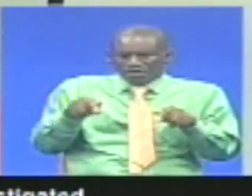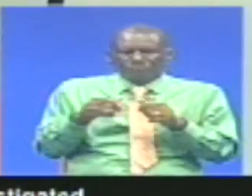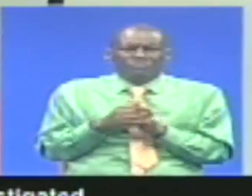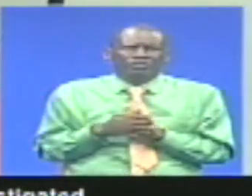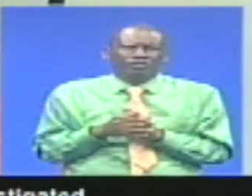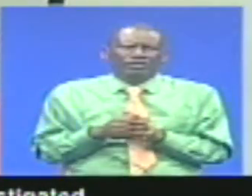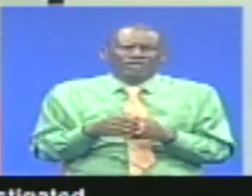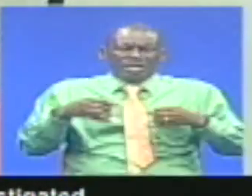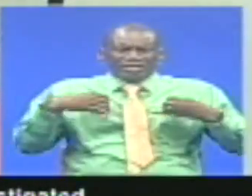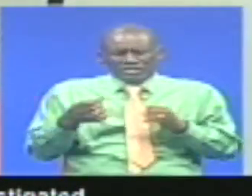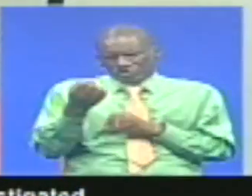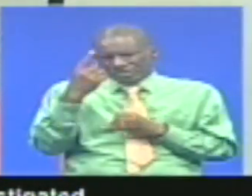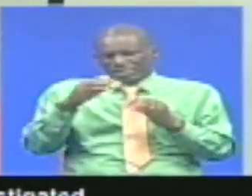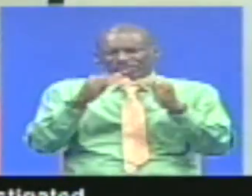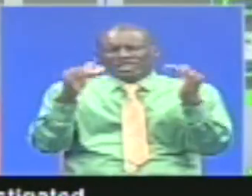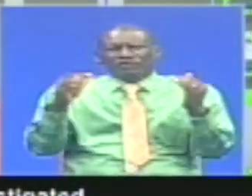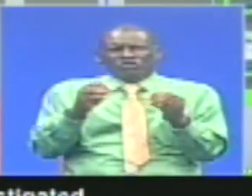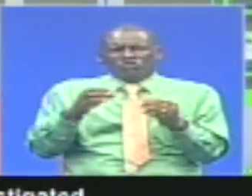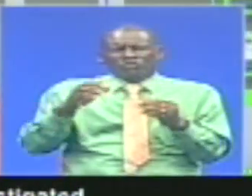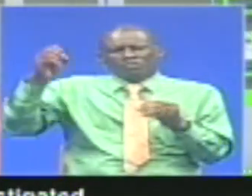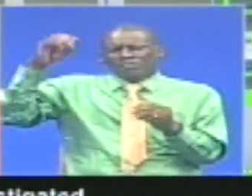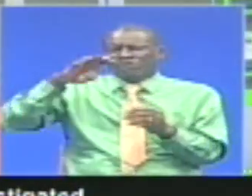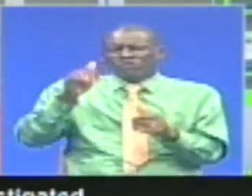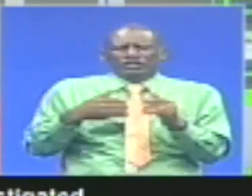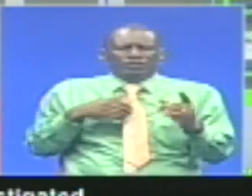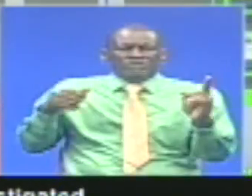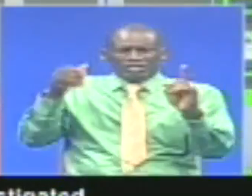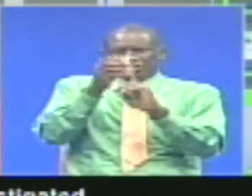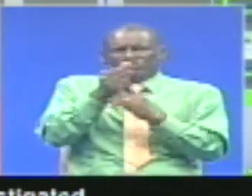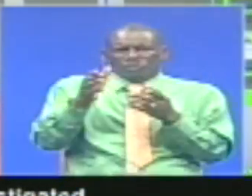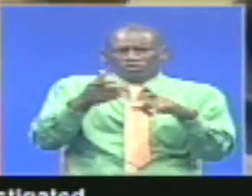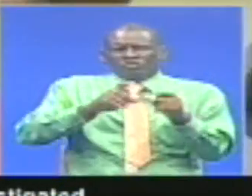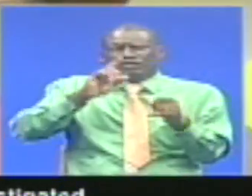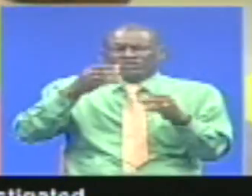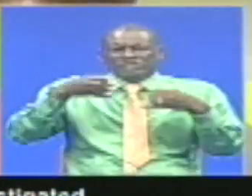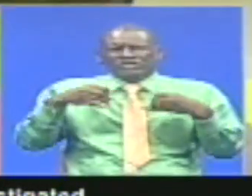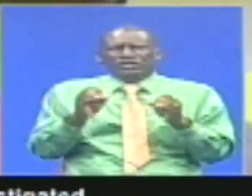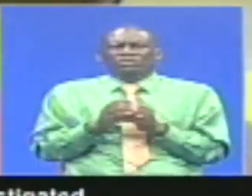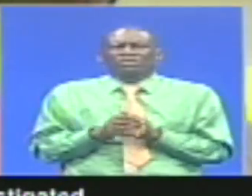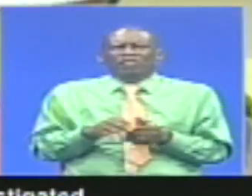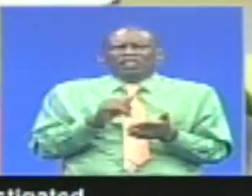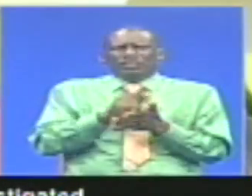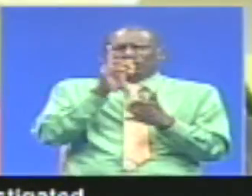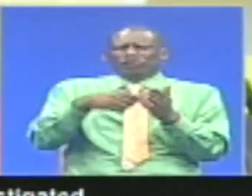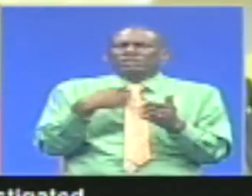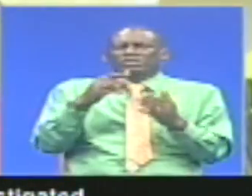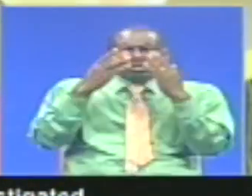I sought to find out the level of output that has been realized so far from initial testing. That is what I'm saying, we don't